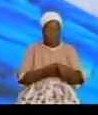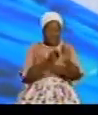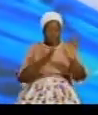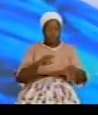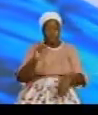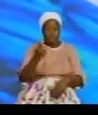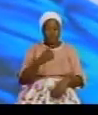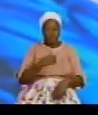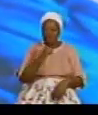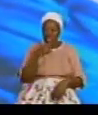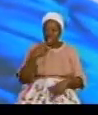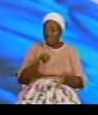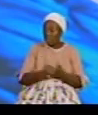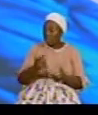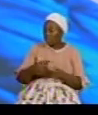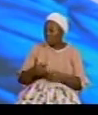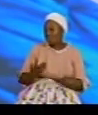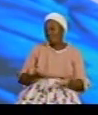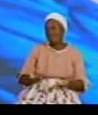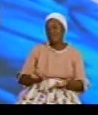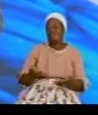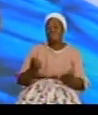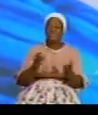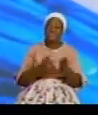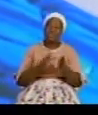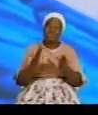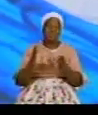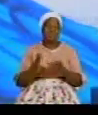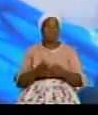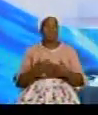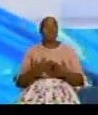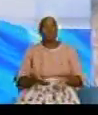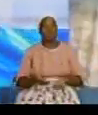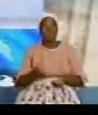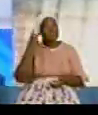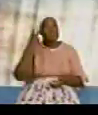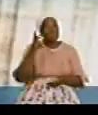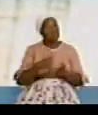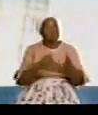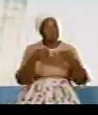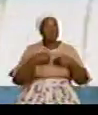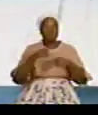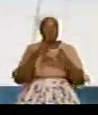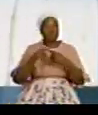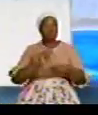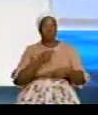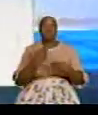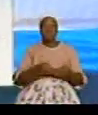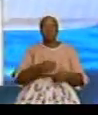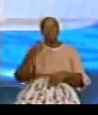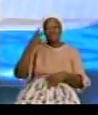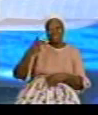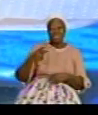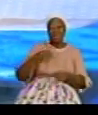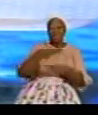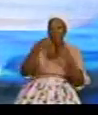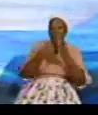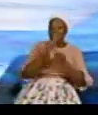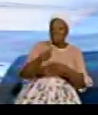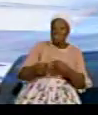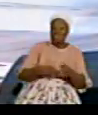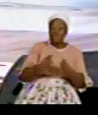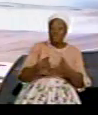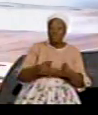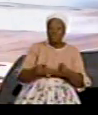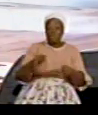that. And they said, Jesus, look at what you've done. Do you know that the Pharisees are